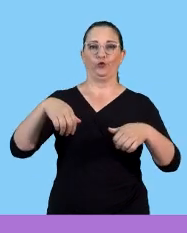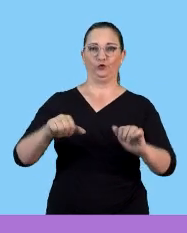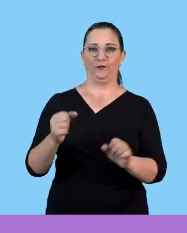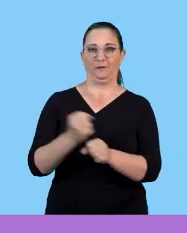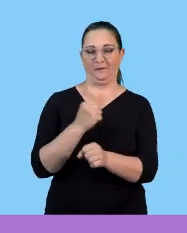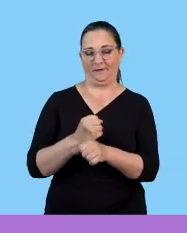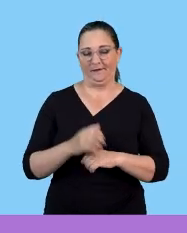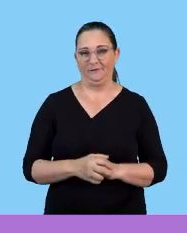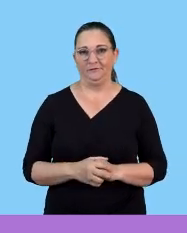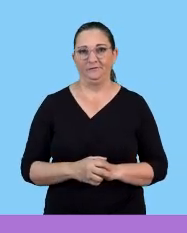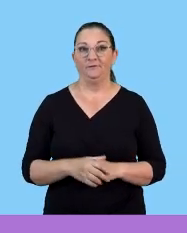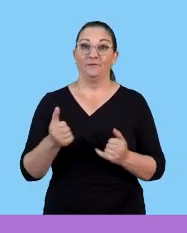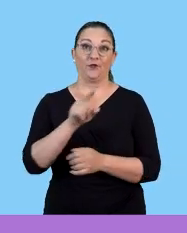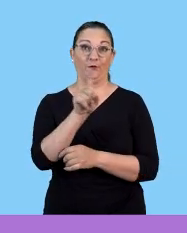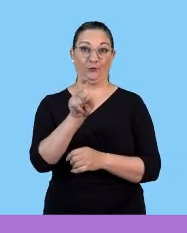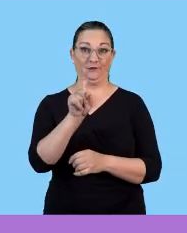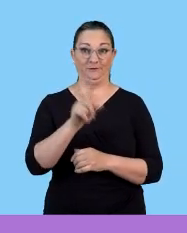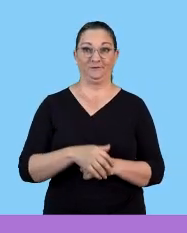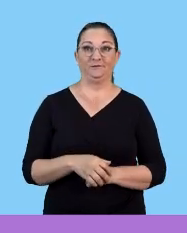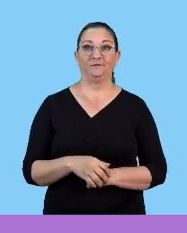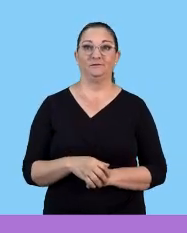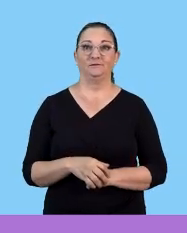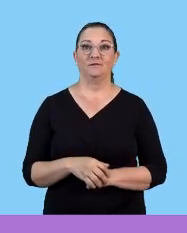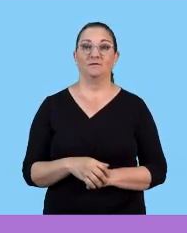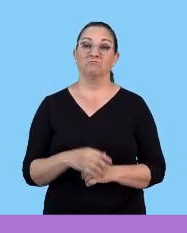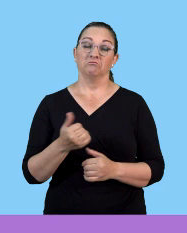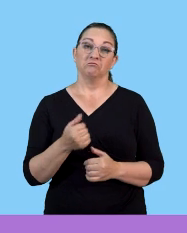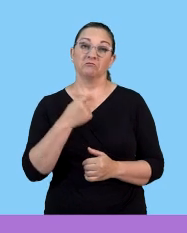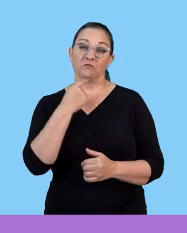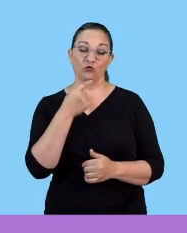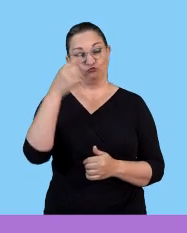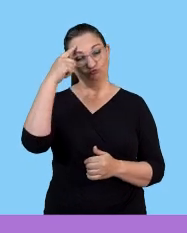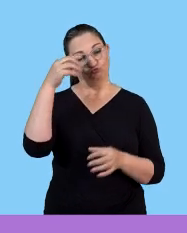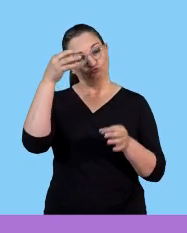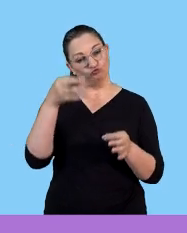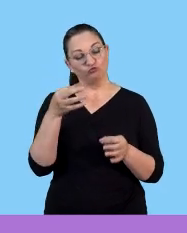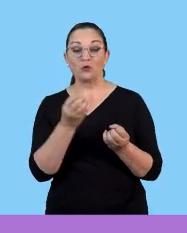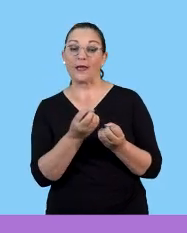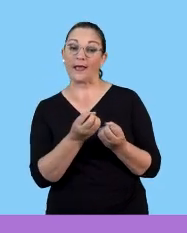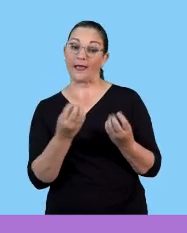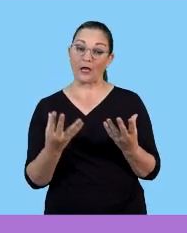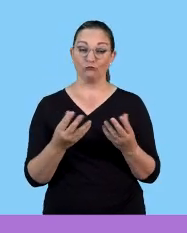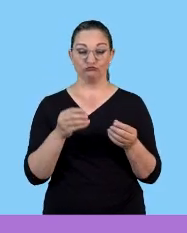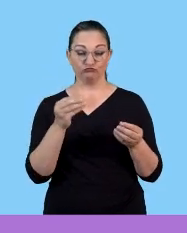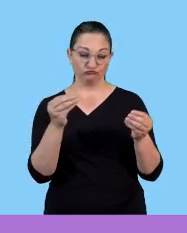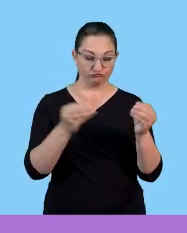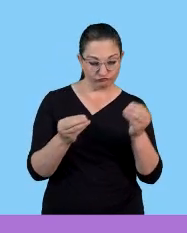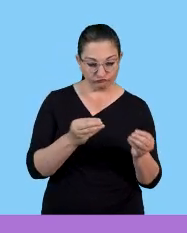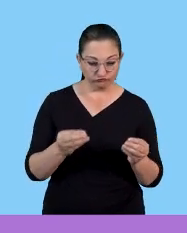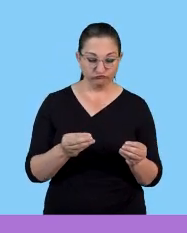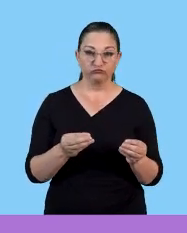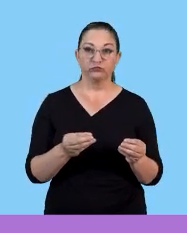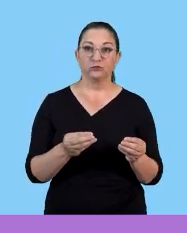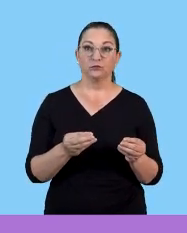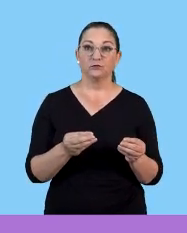end. That's what it means there. So let's read the question. Determine how many pieces in total will be used to